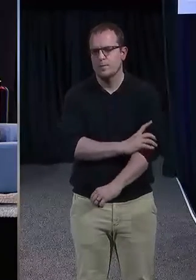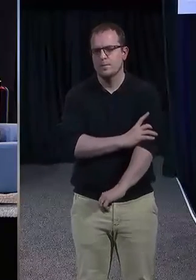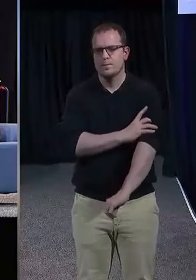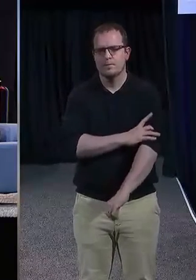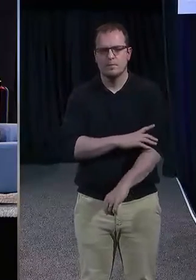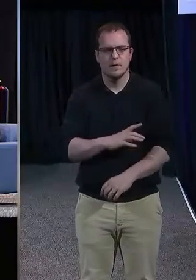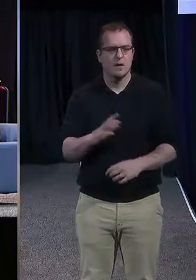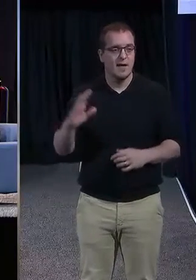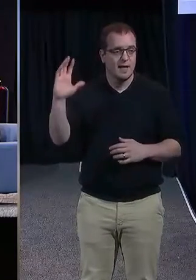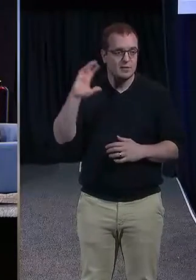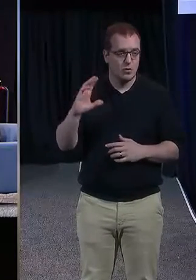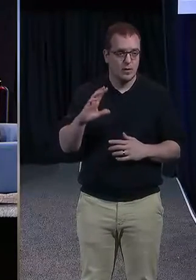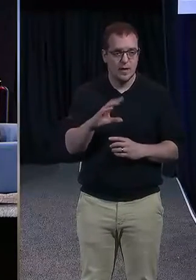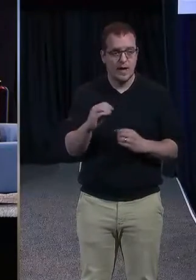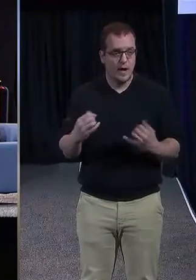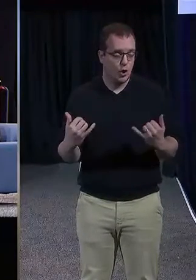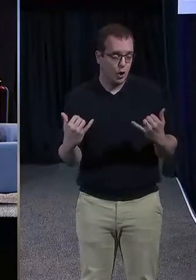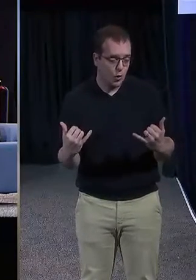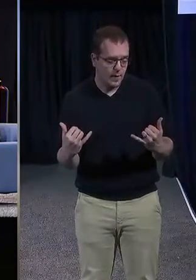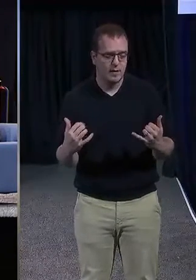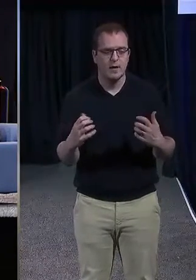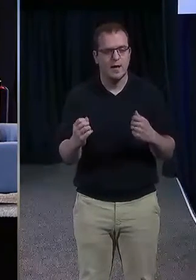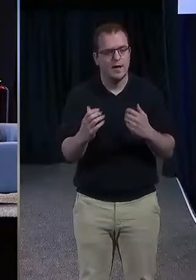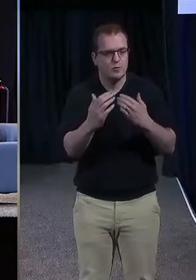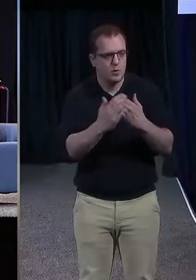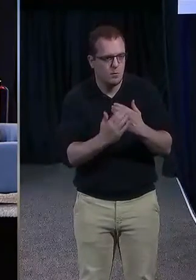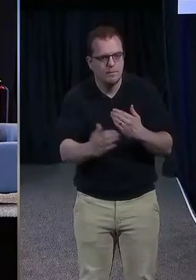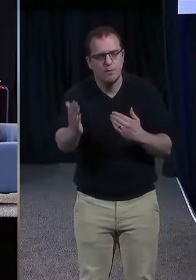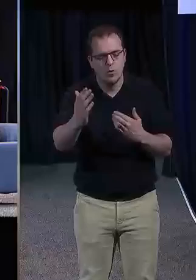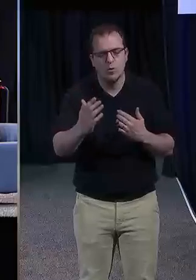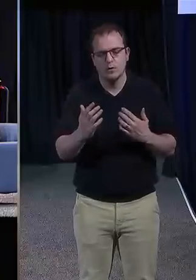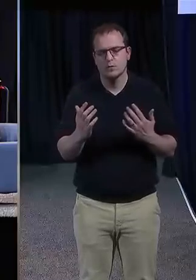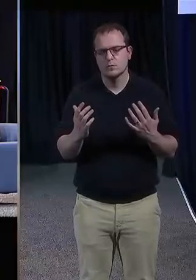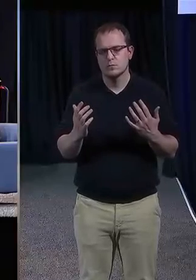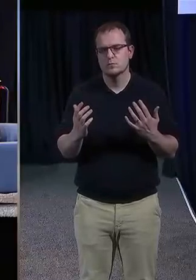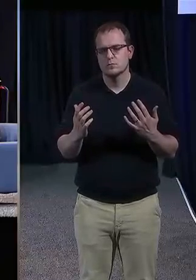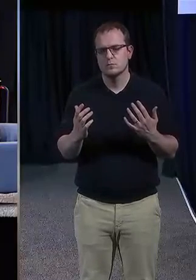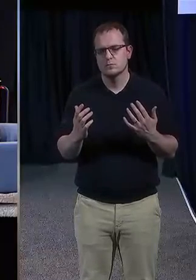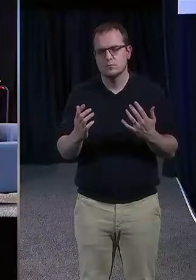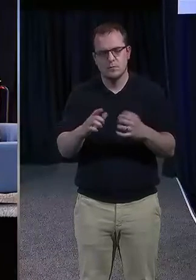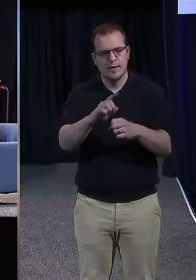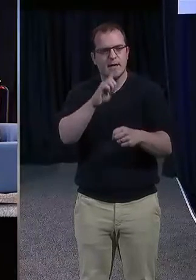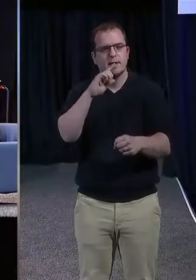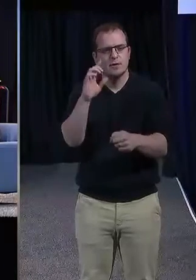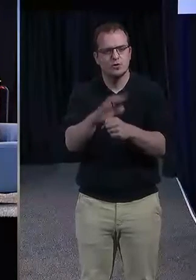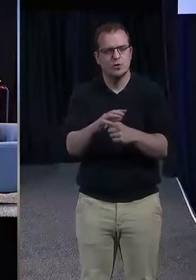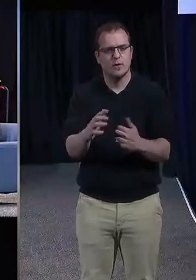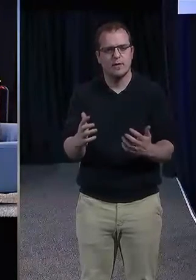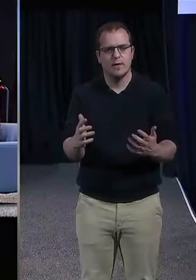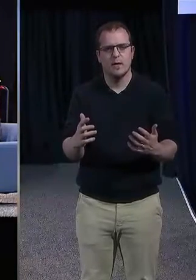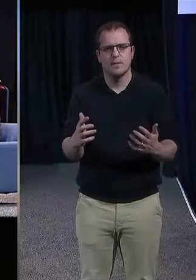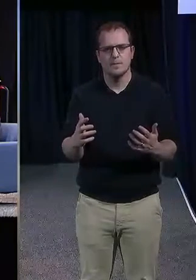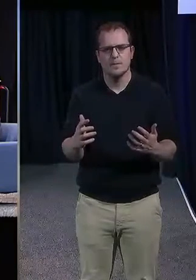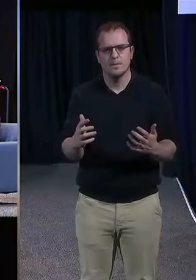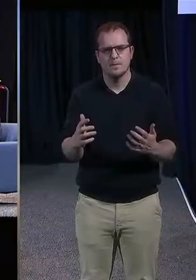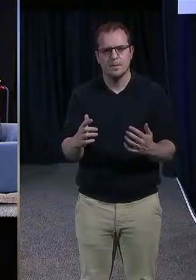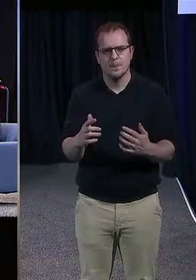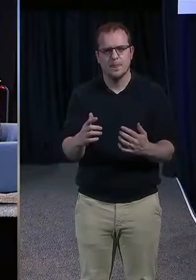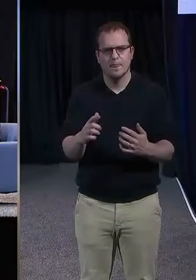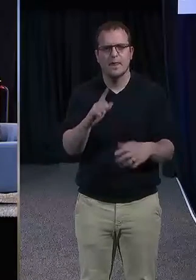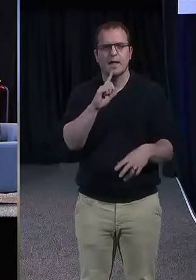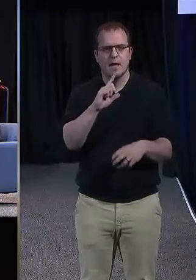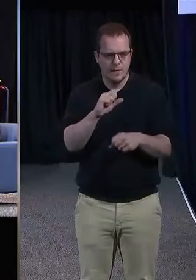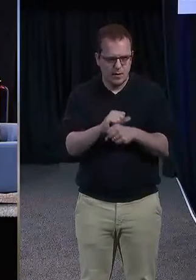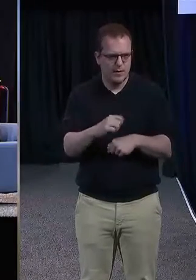and currently, and as we move forward, in ensuring that there is a seat at